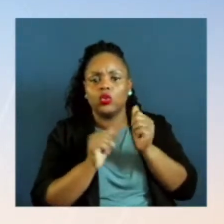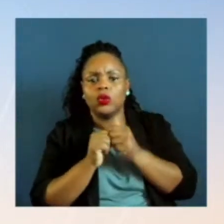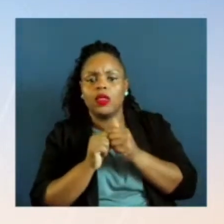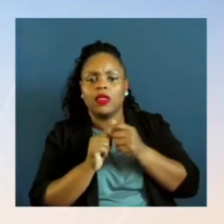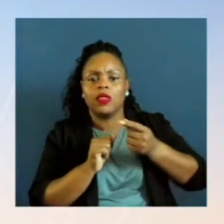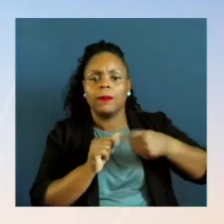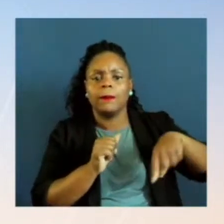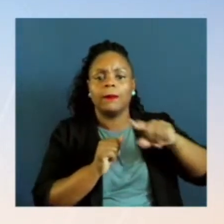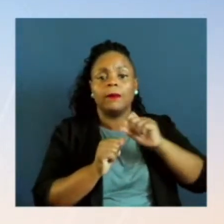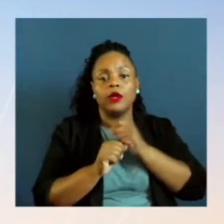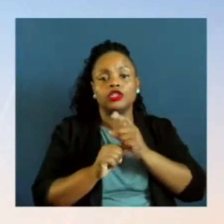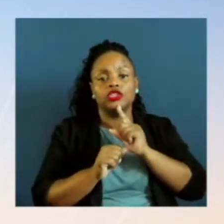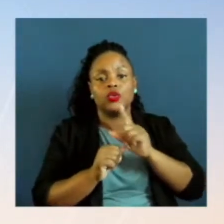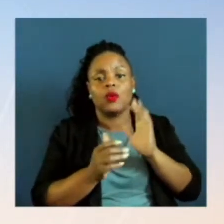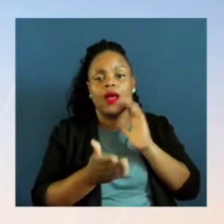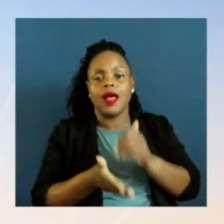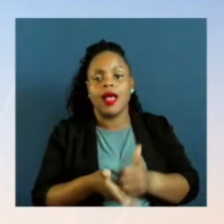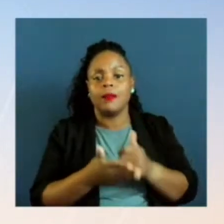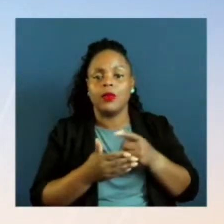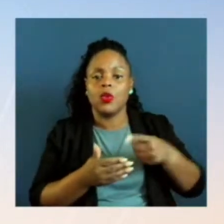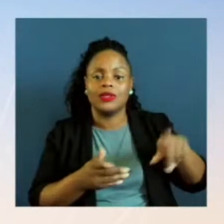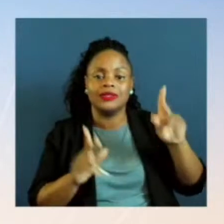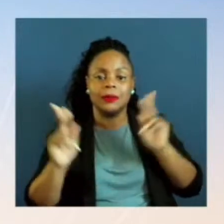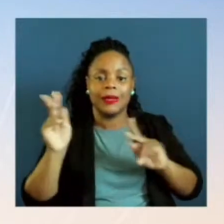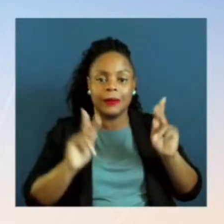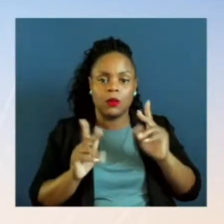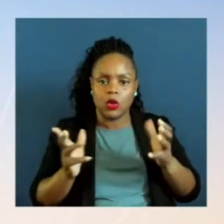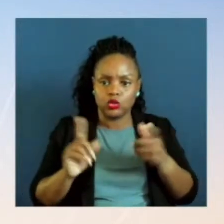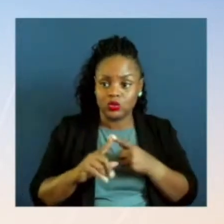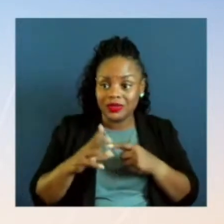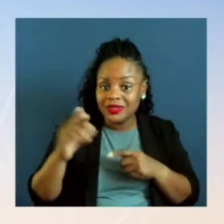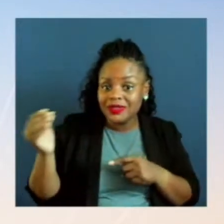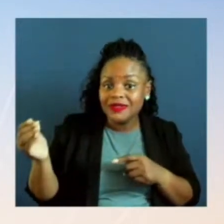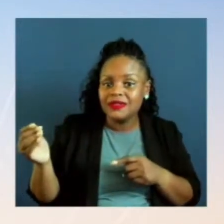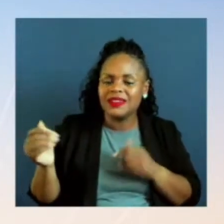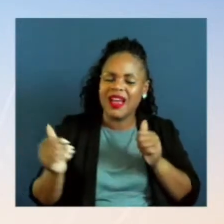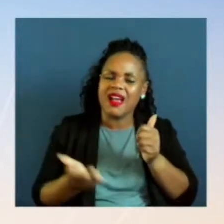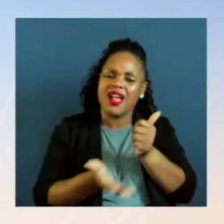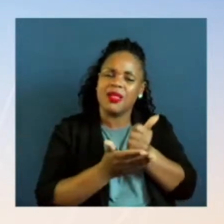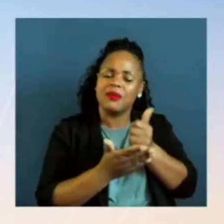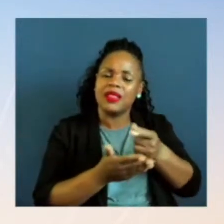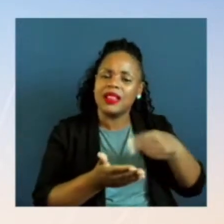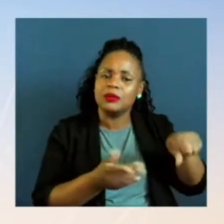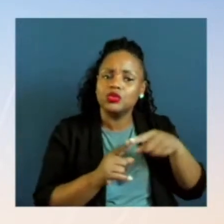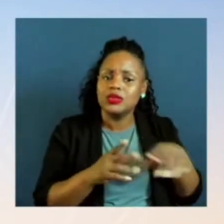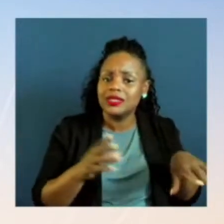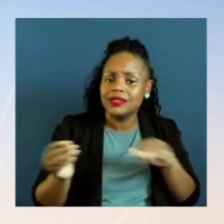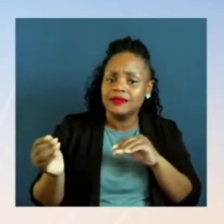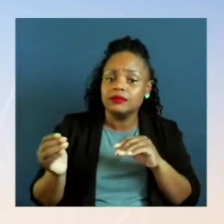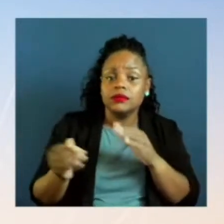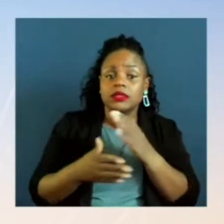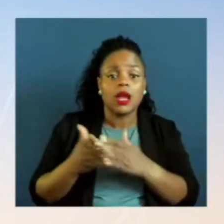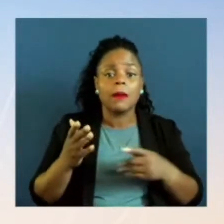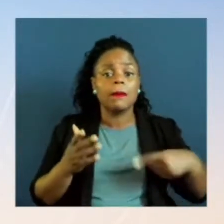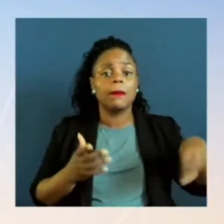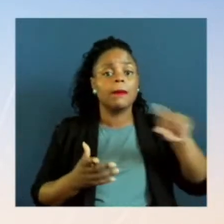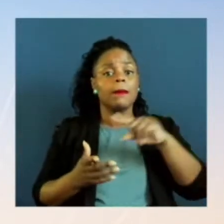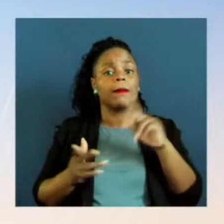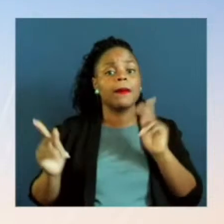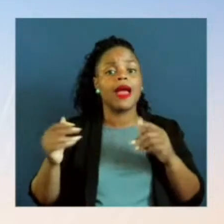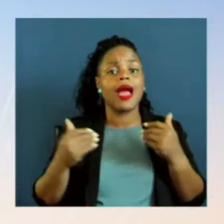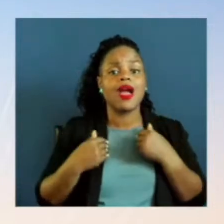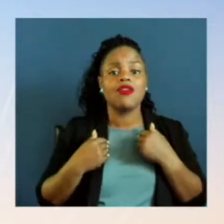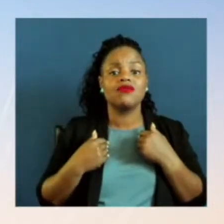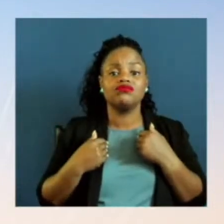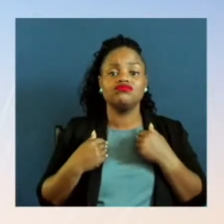want to leave and want to depart the country to depart. Some of those people may be eligible for a range of our programs, SIV programs, P1,